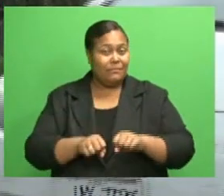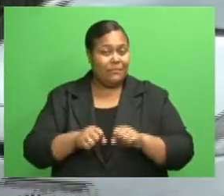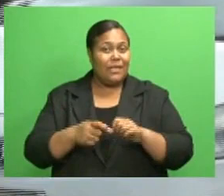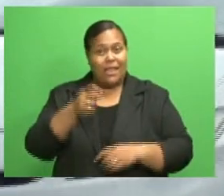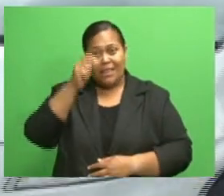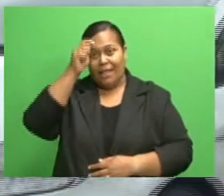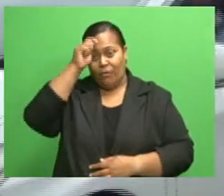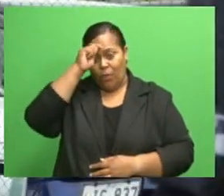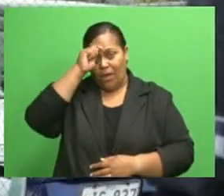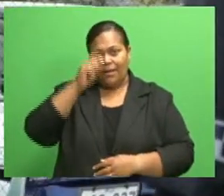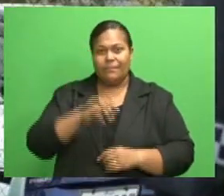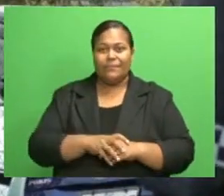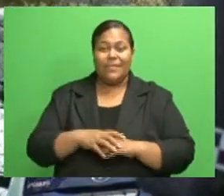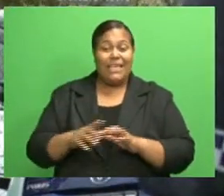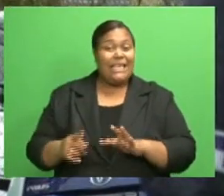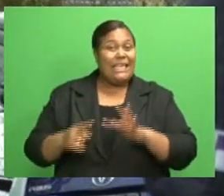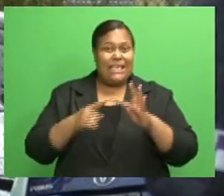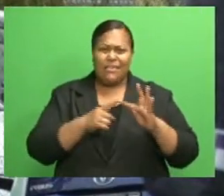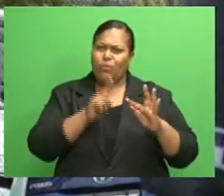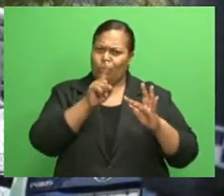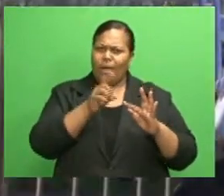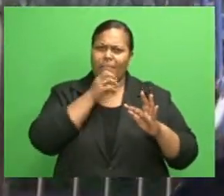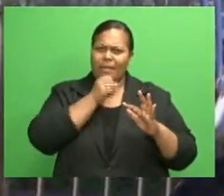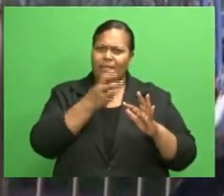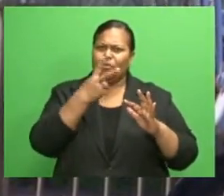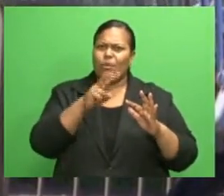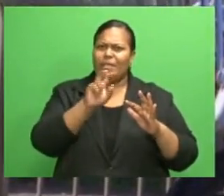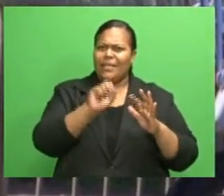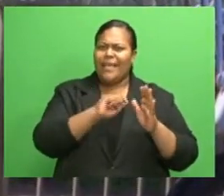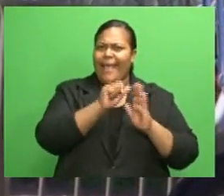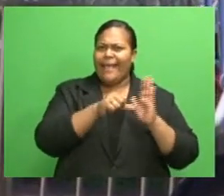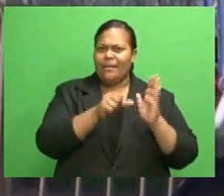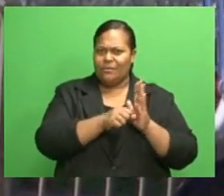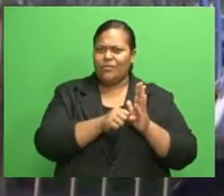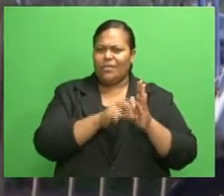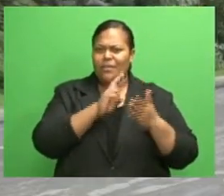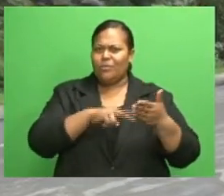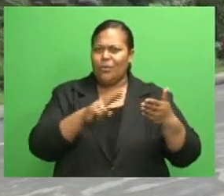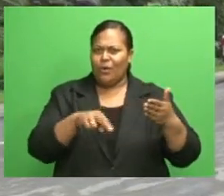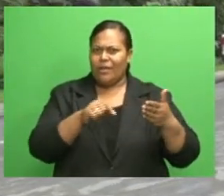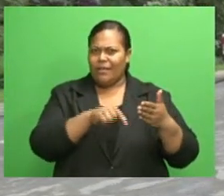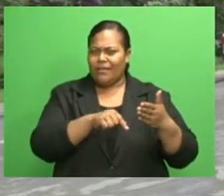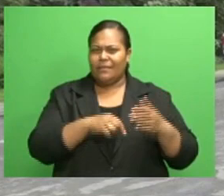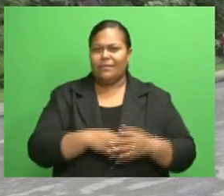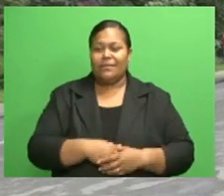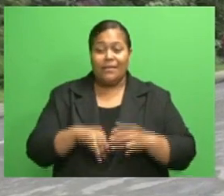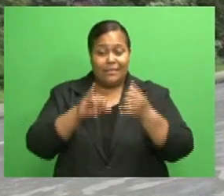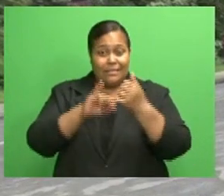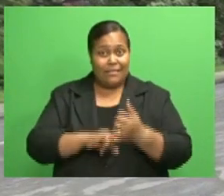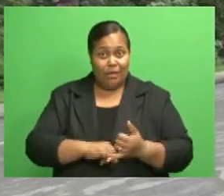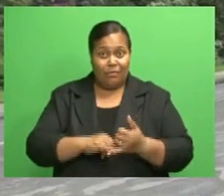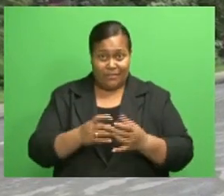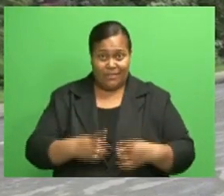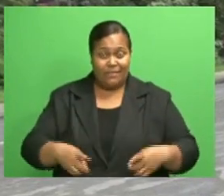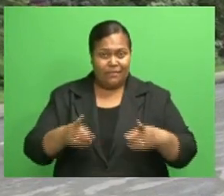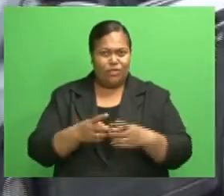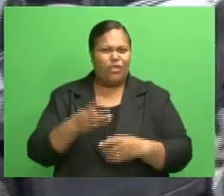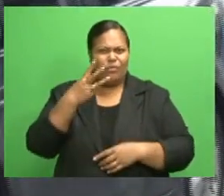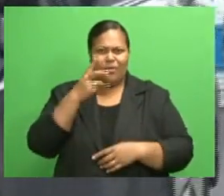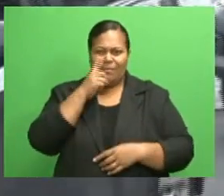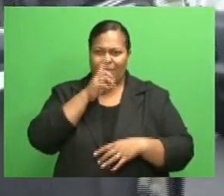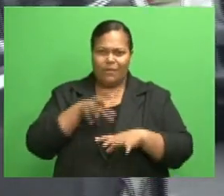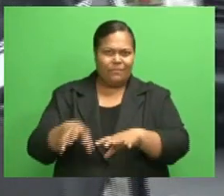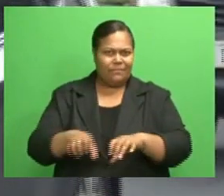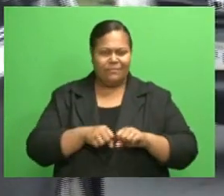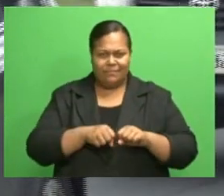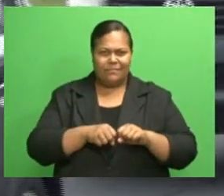lone case involved a 20-year-old man who was found drunk in Waila, Nausori. In the Southern Division, 3 people were arrested in Kinoya